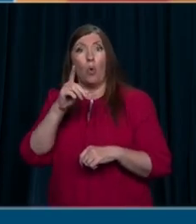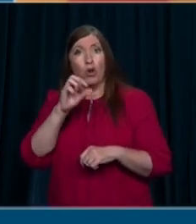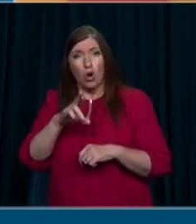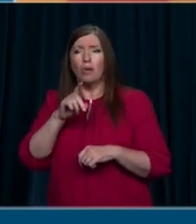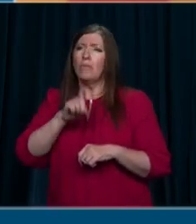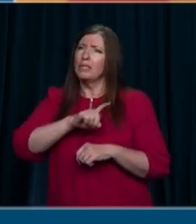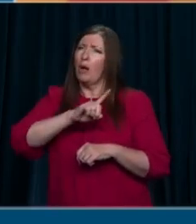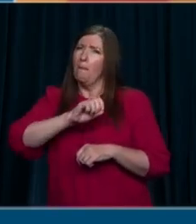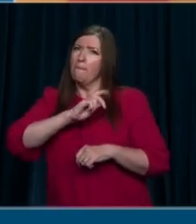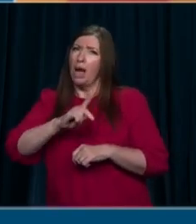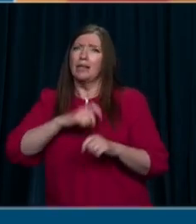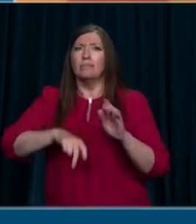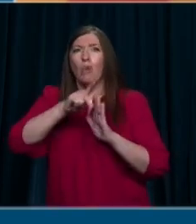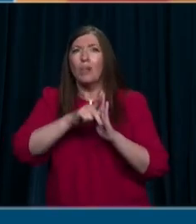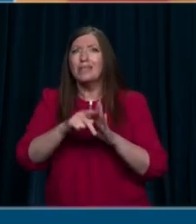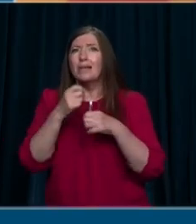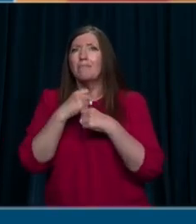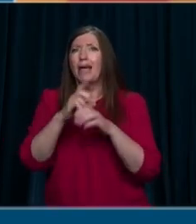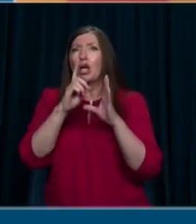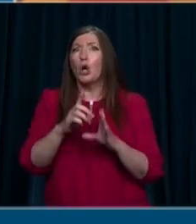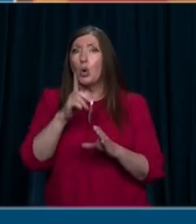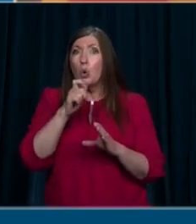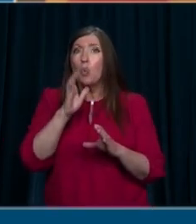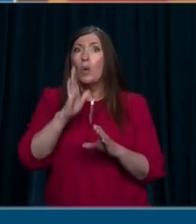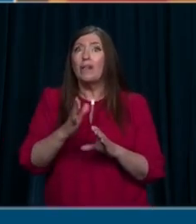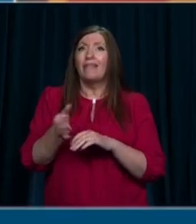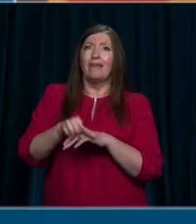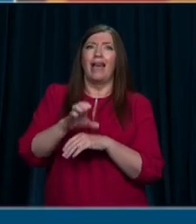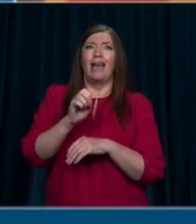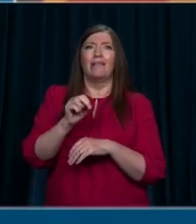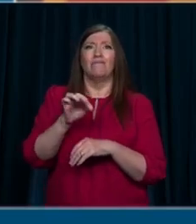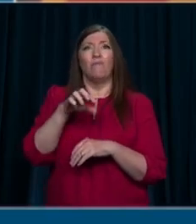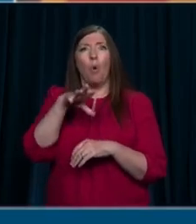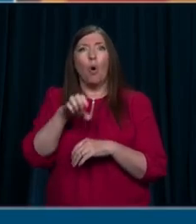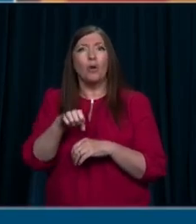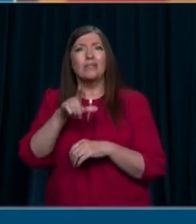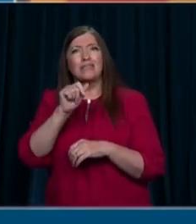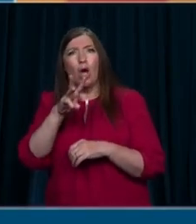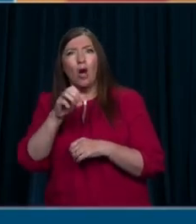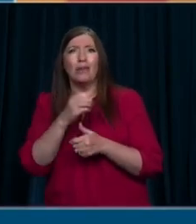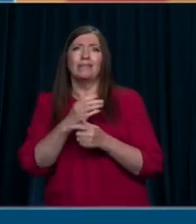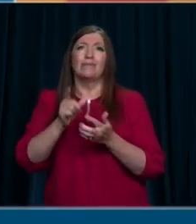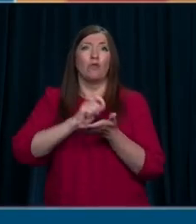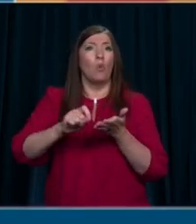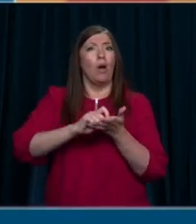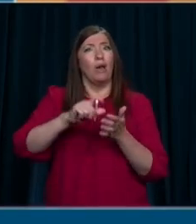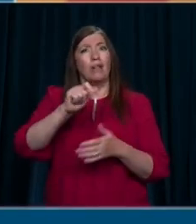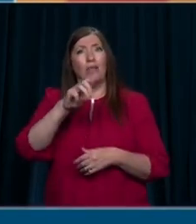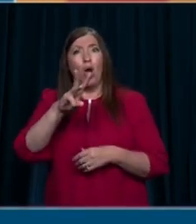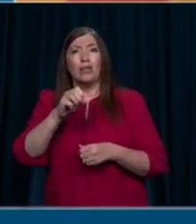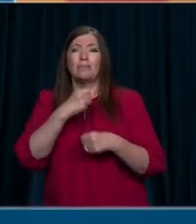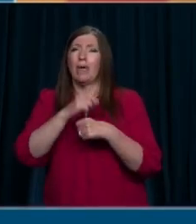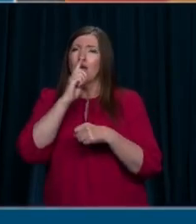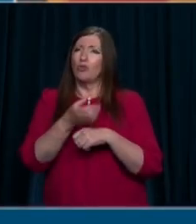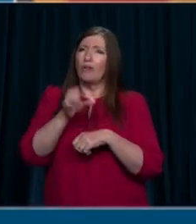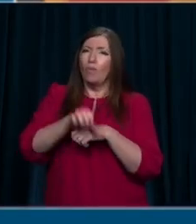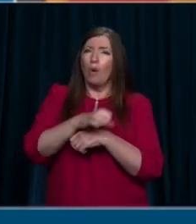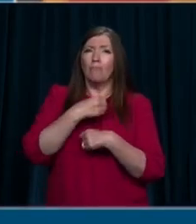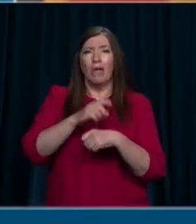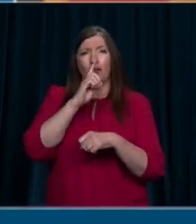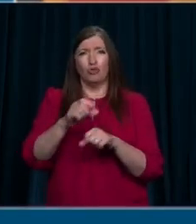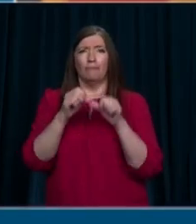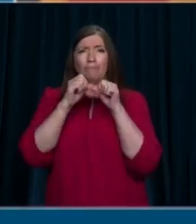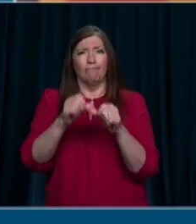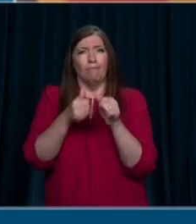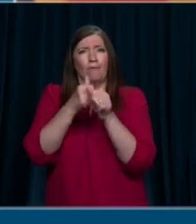need policymakers who are going to enforce those laws and write those laws and make sure that they are enforced and make sure the law is being upheld.